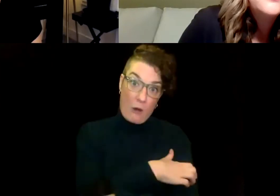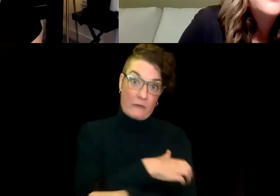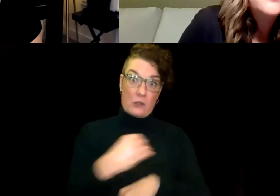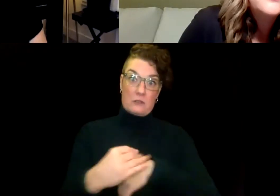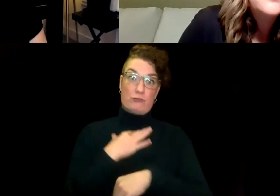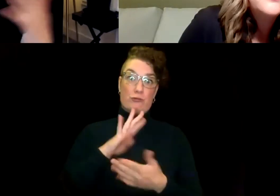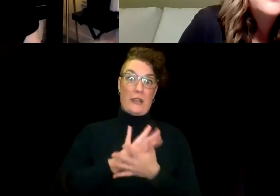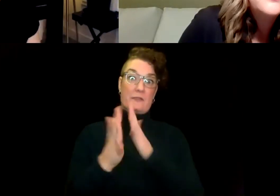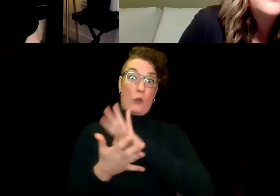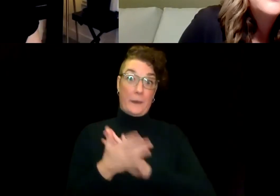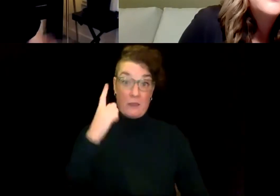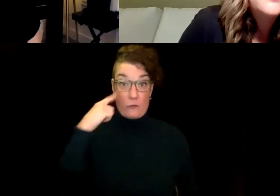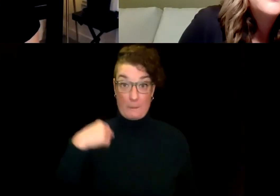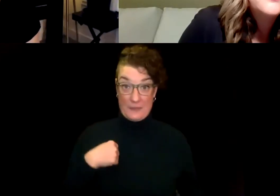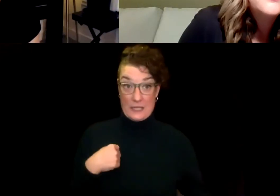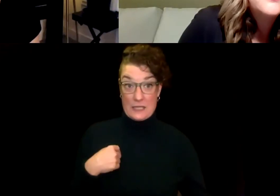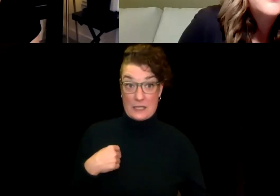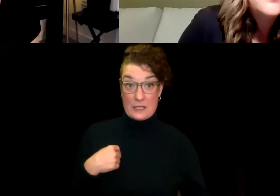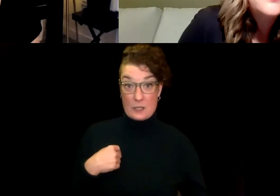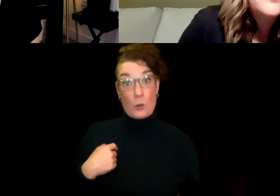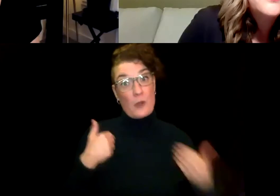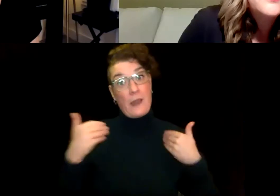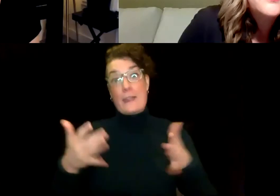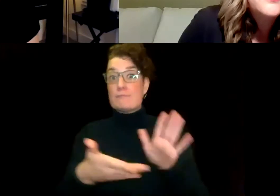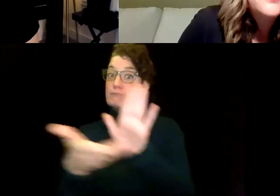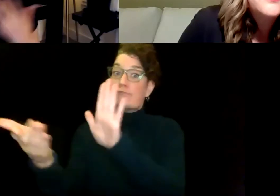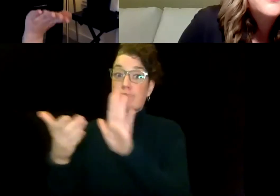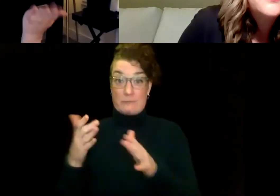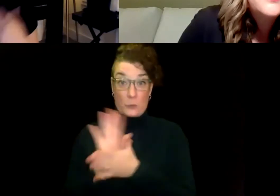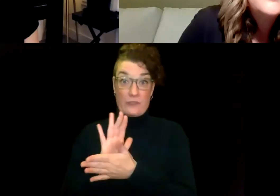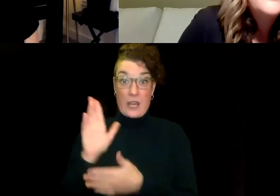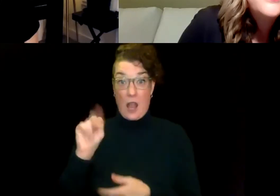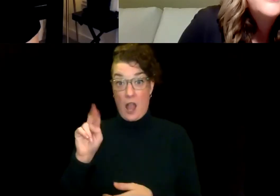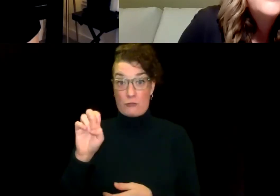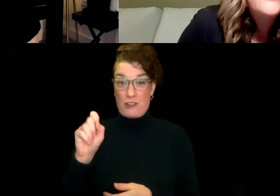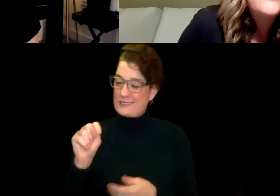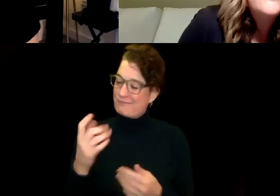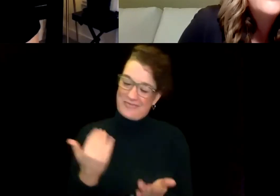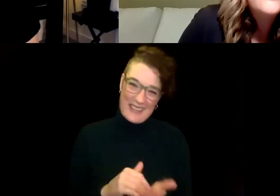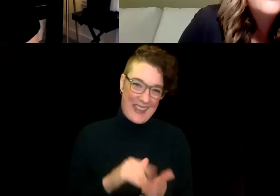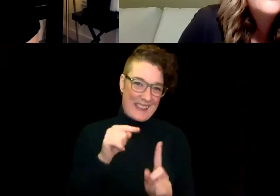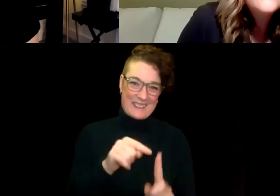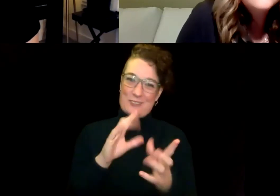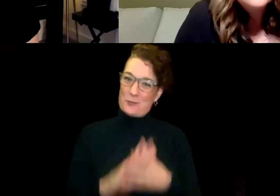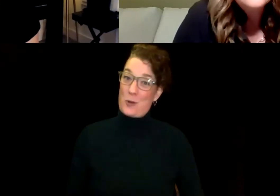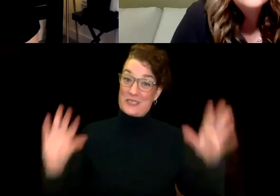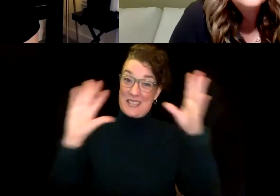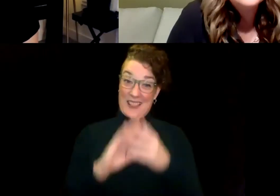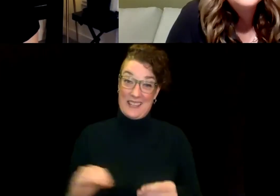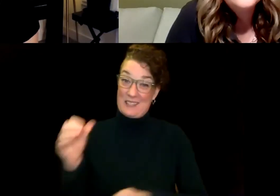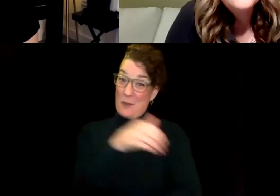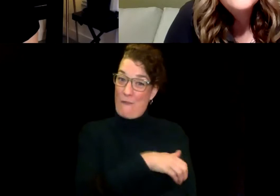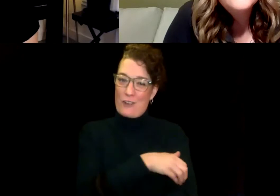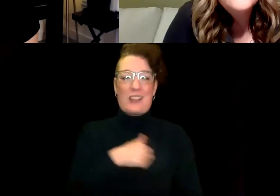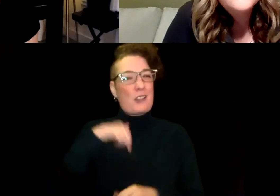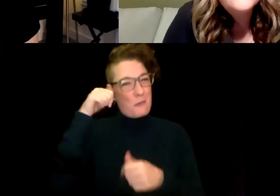when I went out into the world with Unrest, again, the power of storytelling is, I remember being at